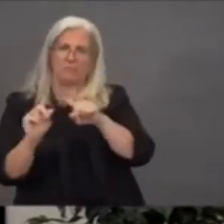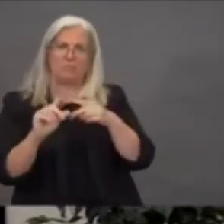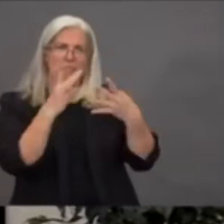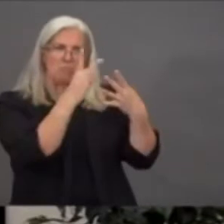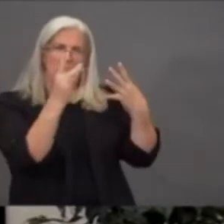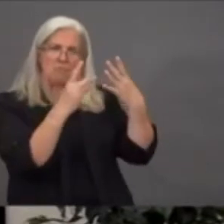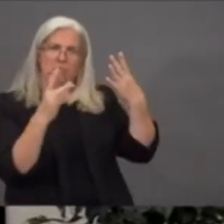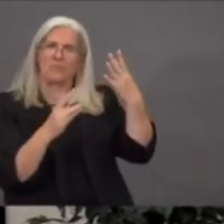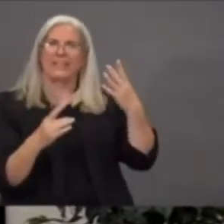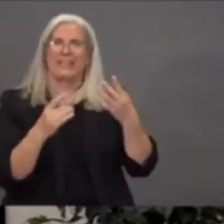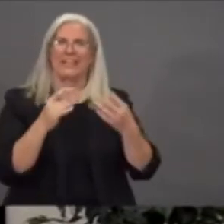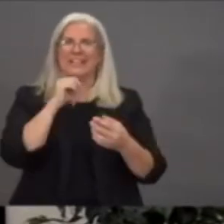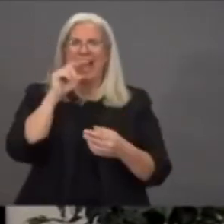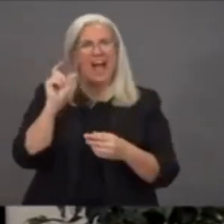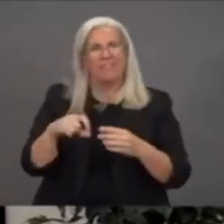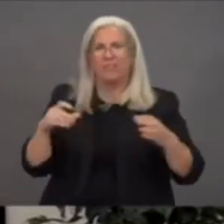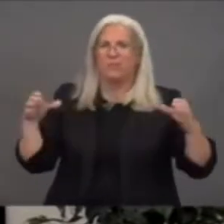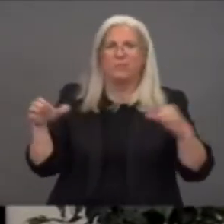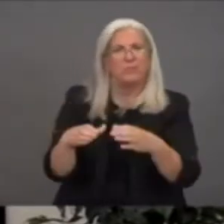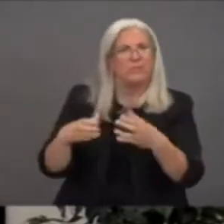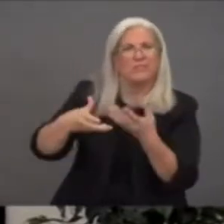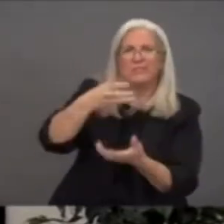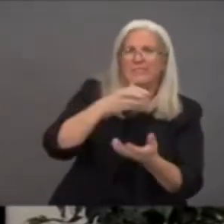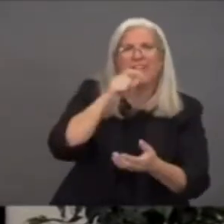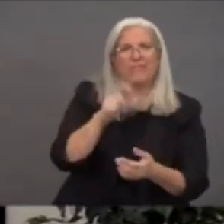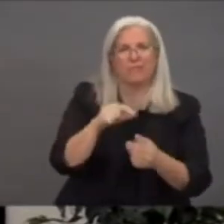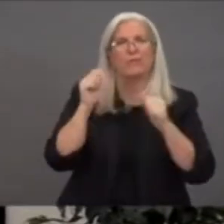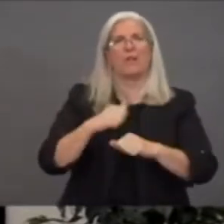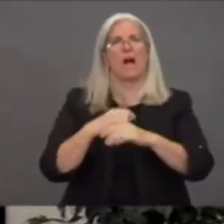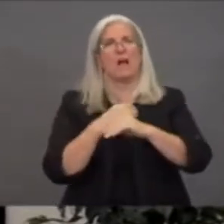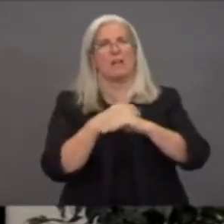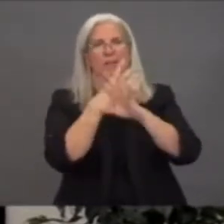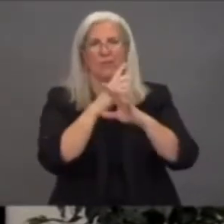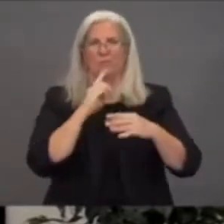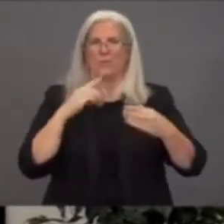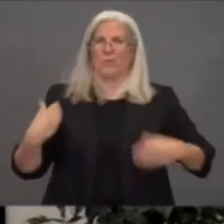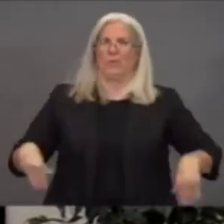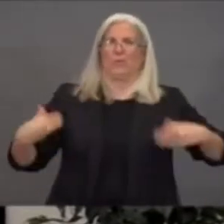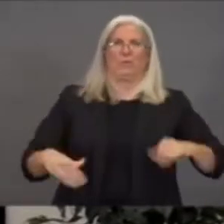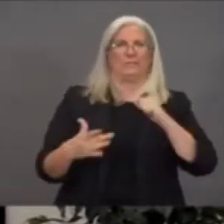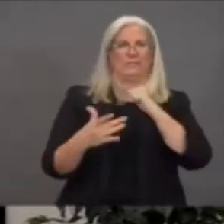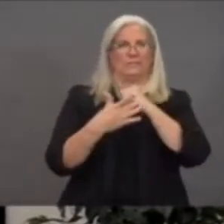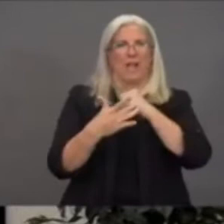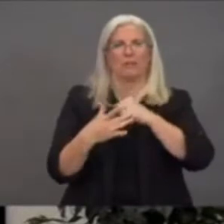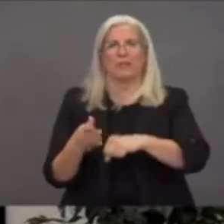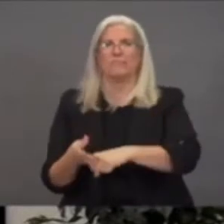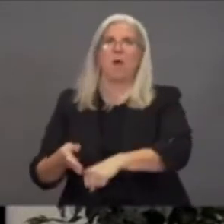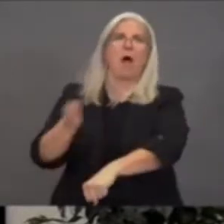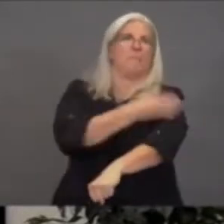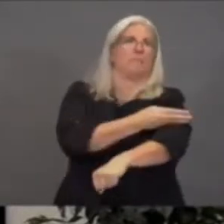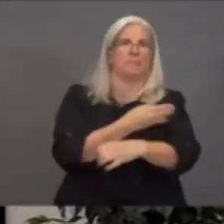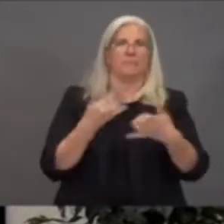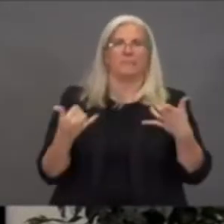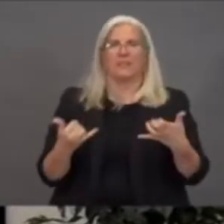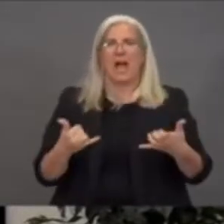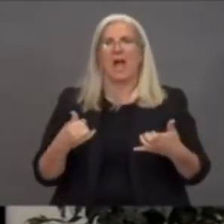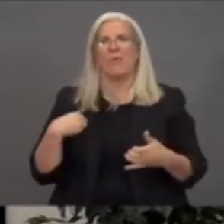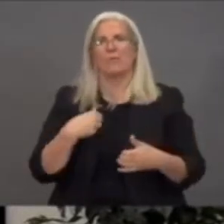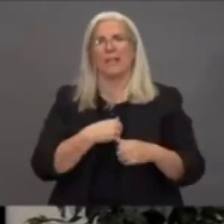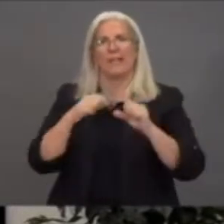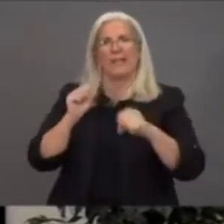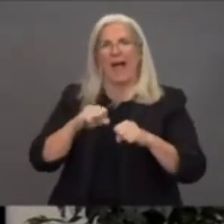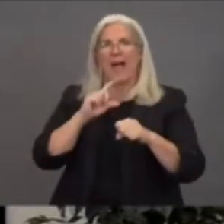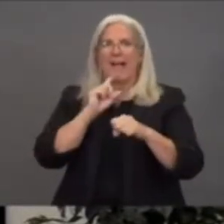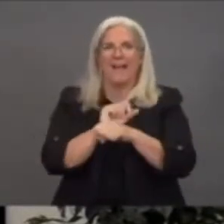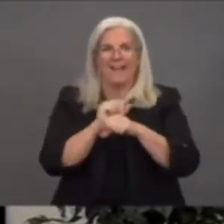having, like you said, a virtual event, which is, now technology it's better, so we can have different backgrounds. You can, FaceTime